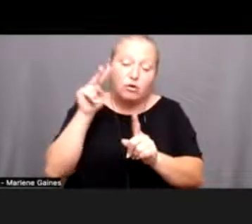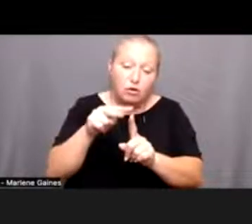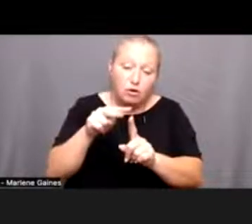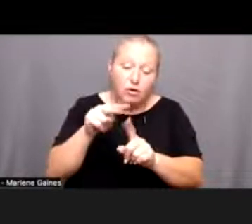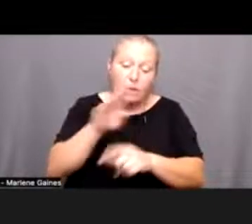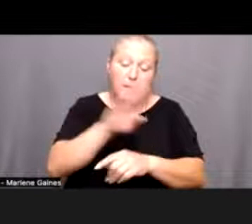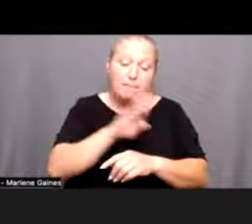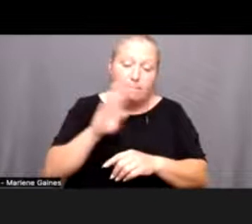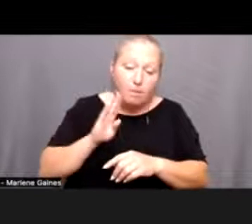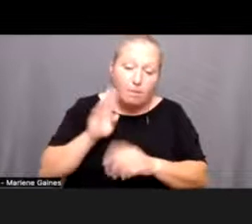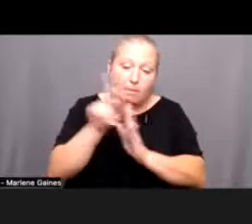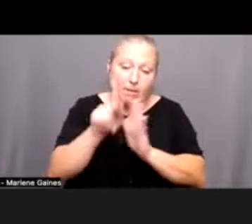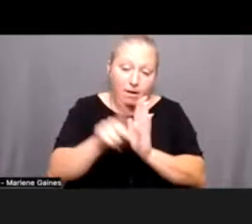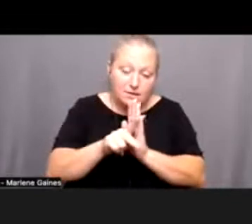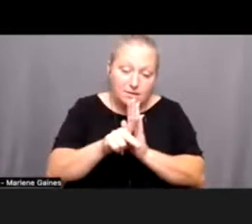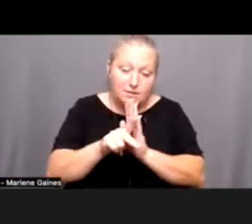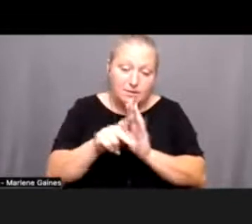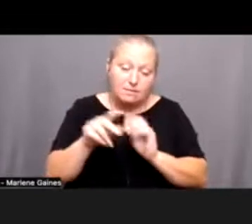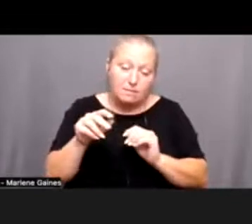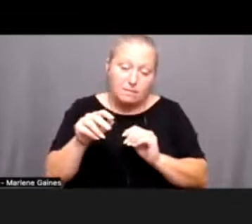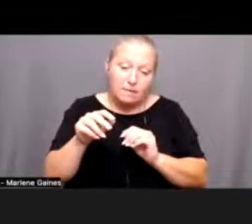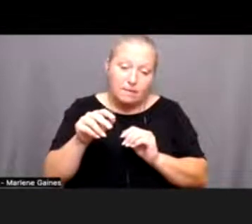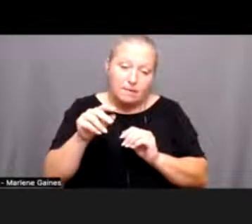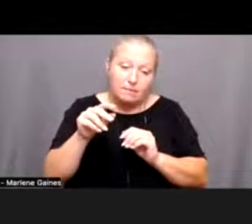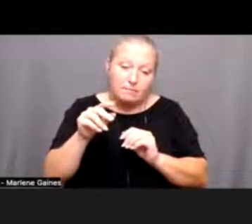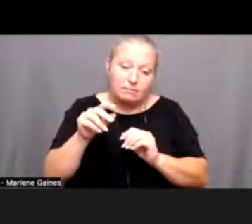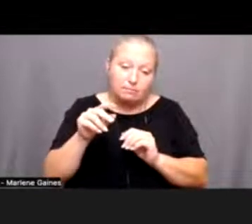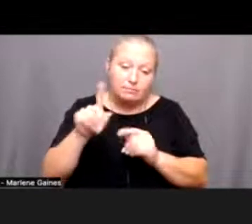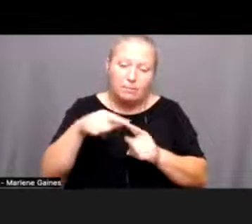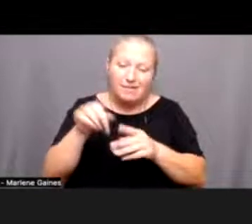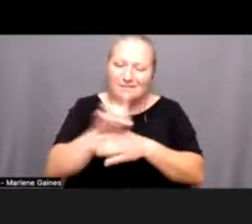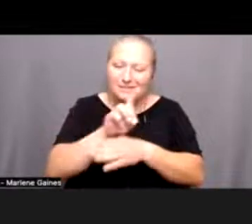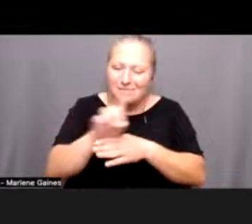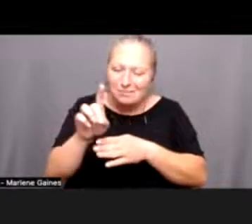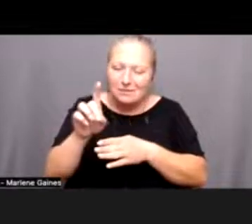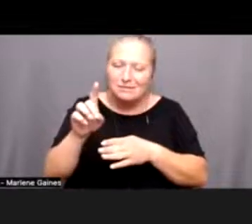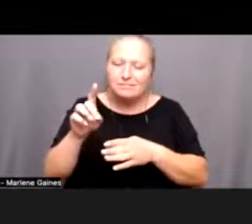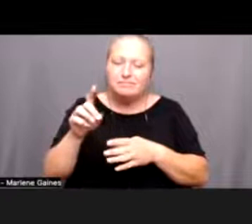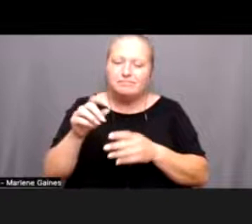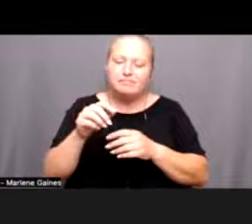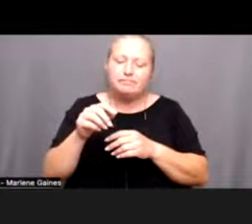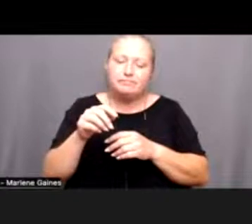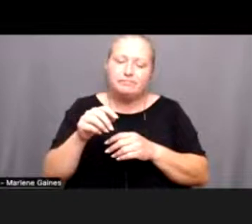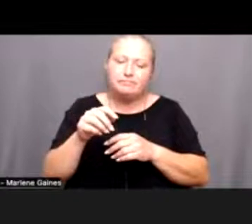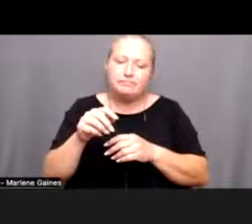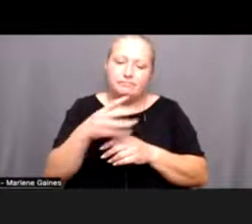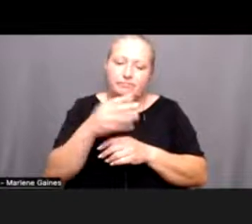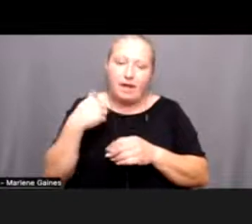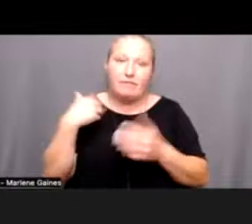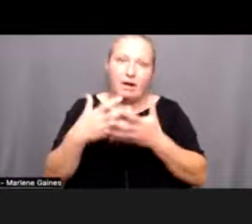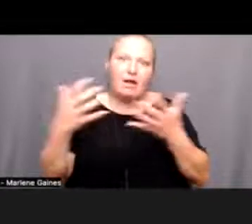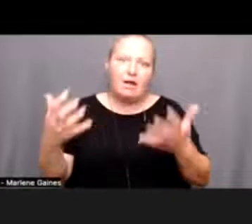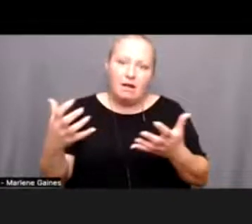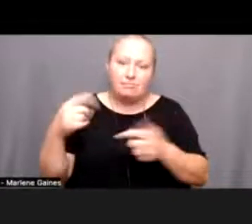board policies pertaining to discipline, and there's lots of them.